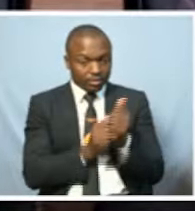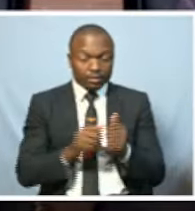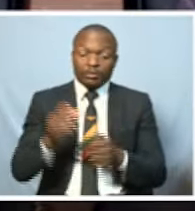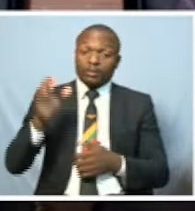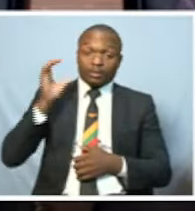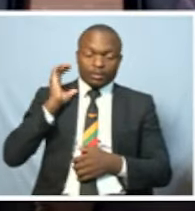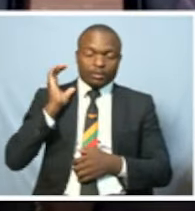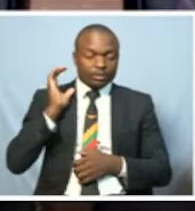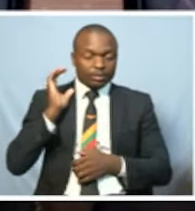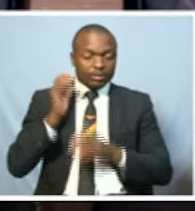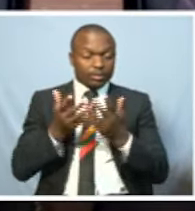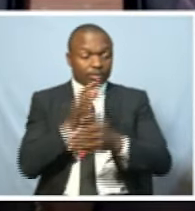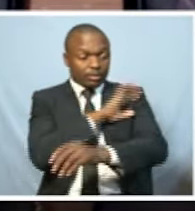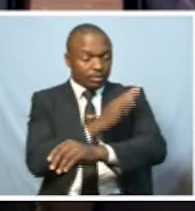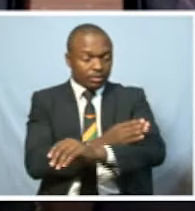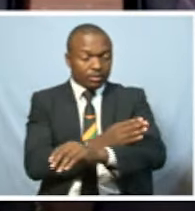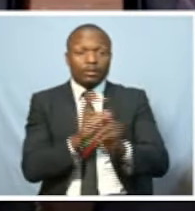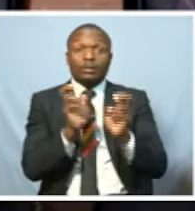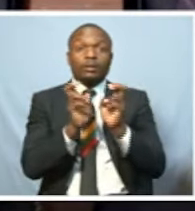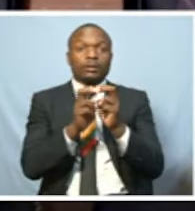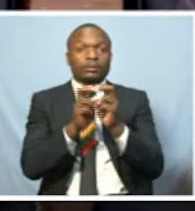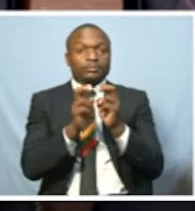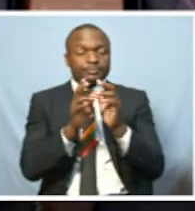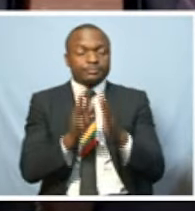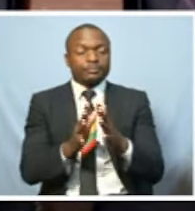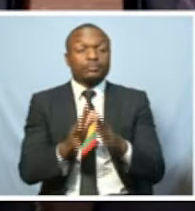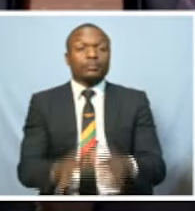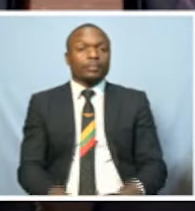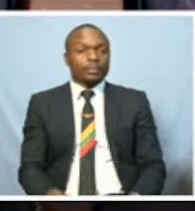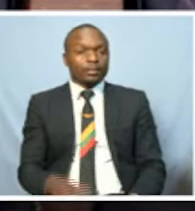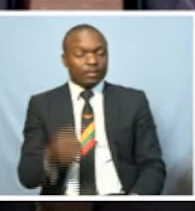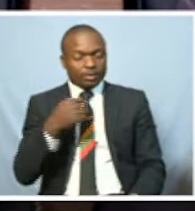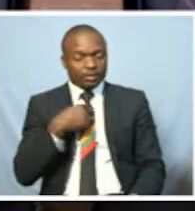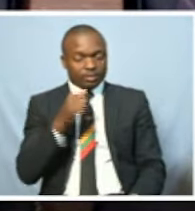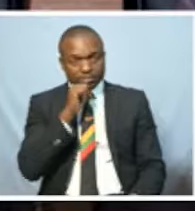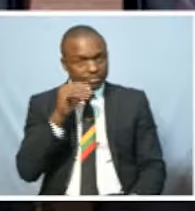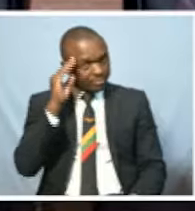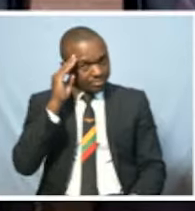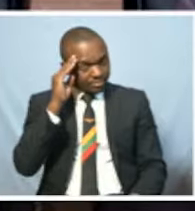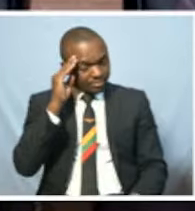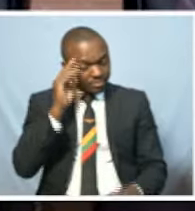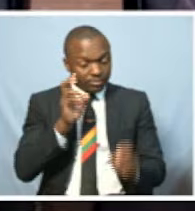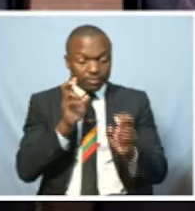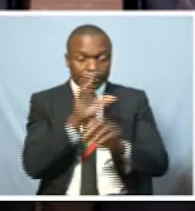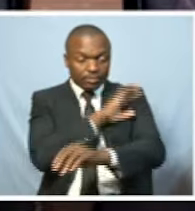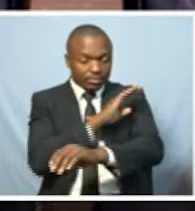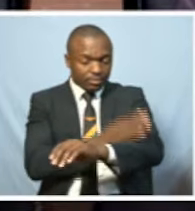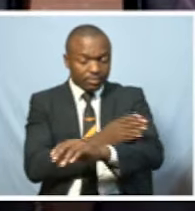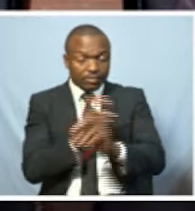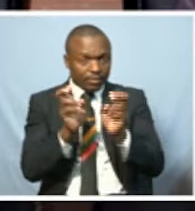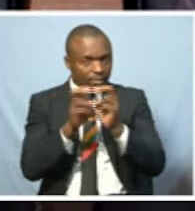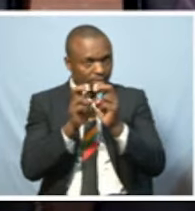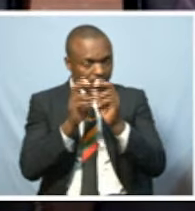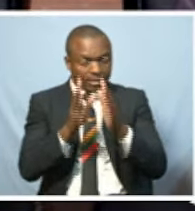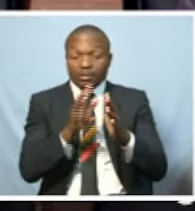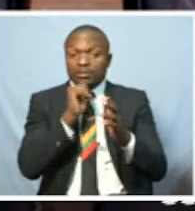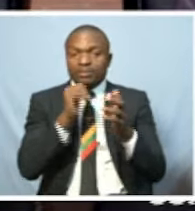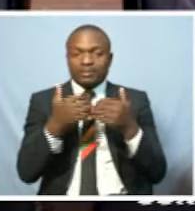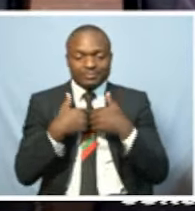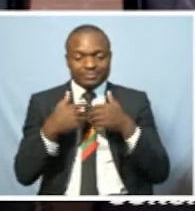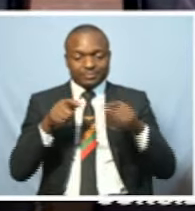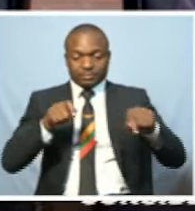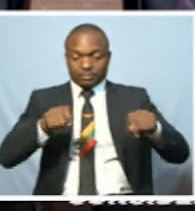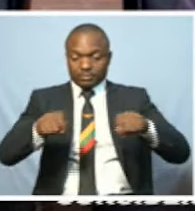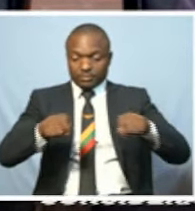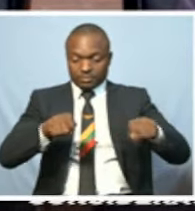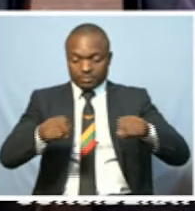the contractor. Chair, I might not know the capacity of the contractor, and I've got no control